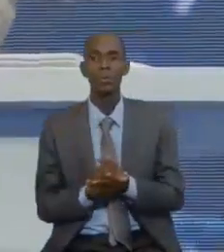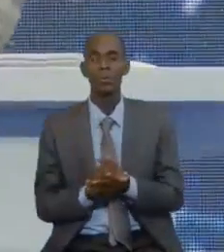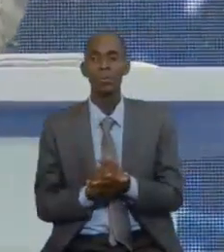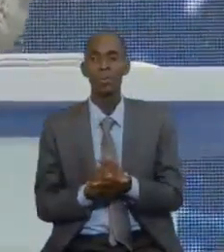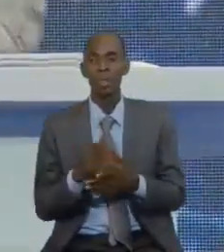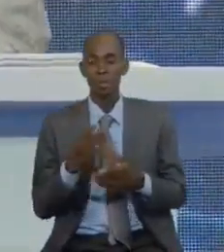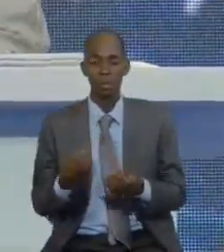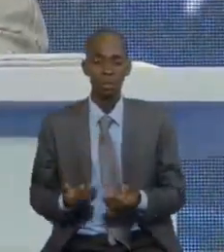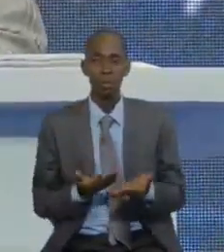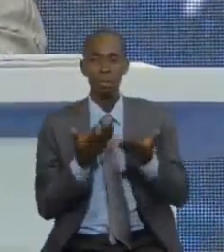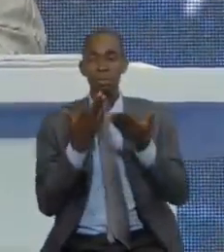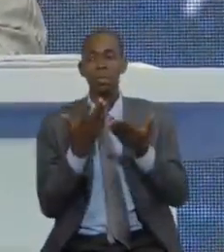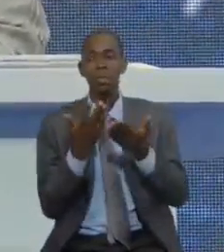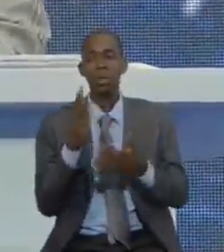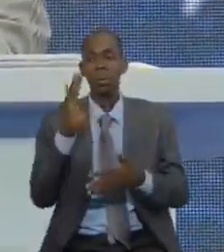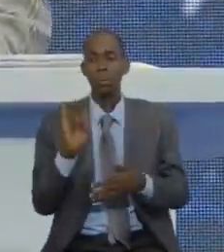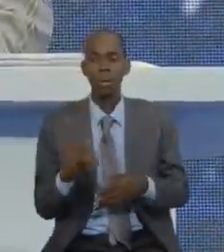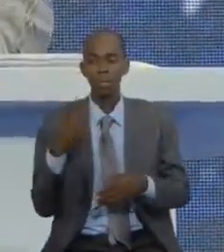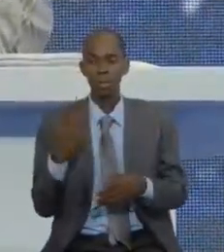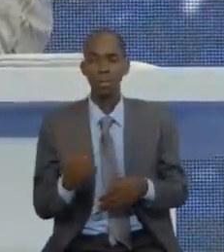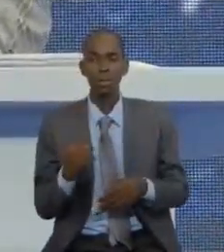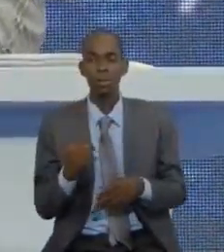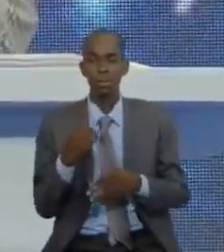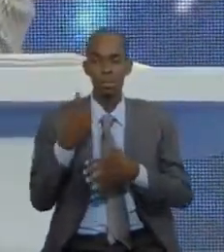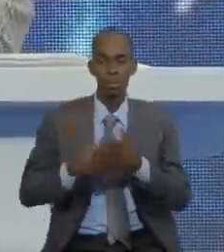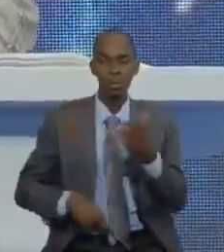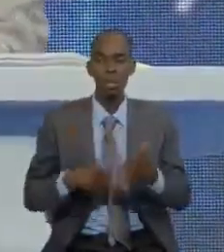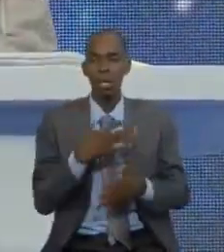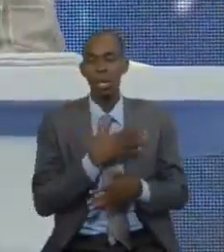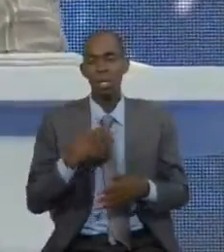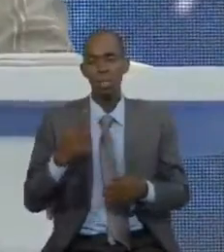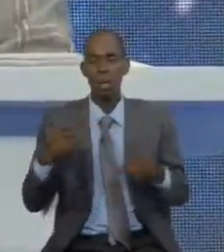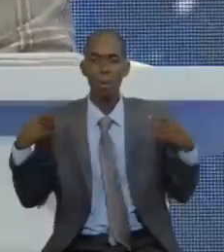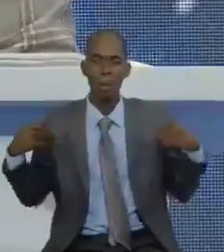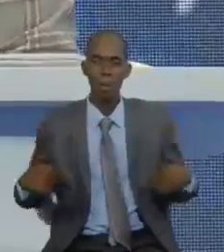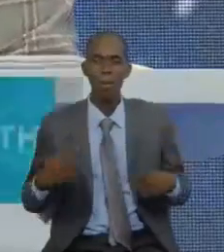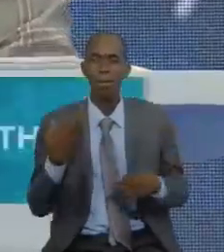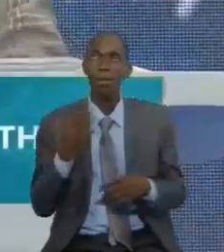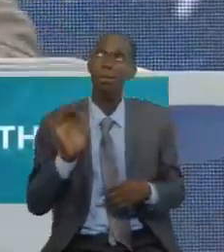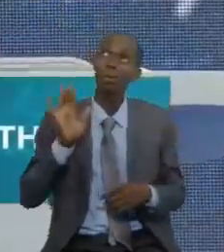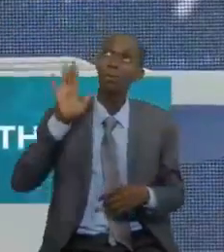Atonement by the price and the pain of his cross.